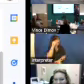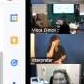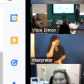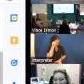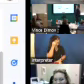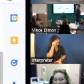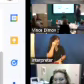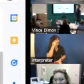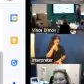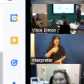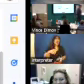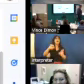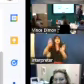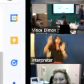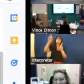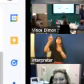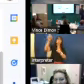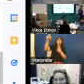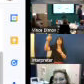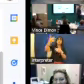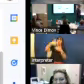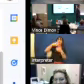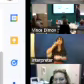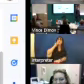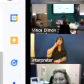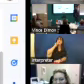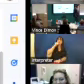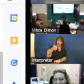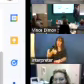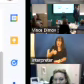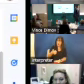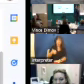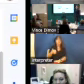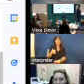We hope you can join us tomorrow. Yeah. Good to see you.